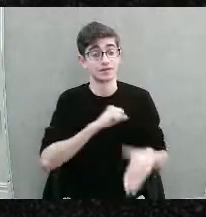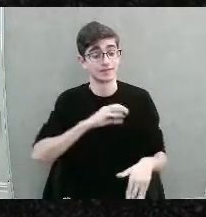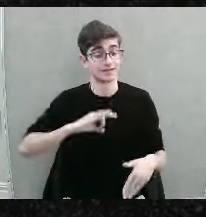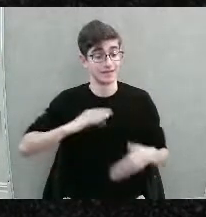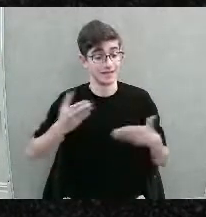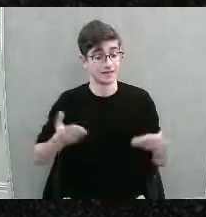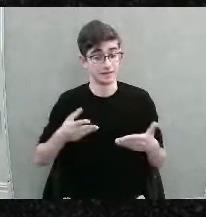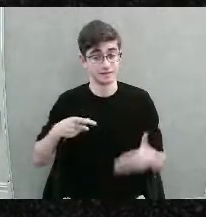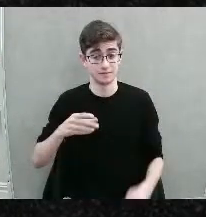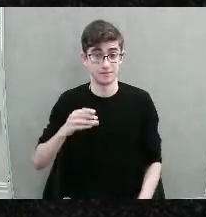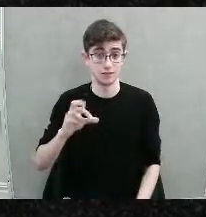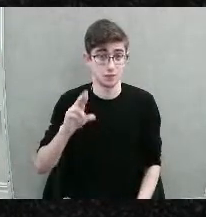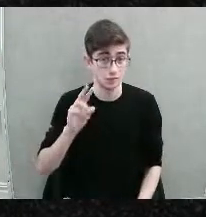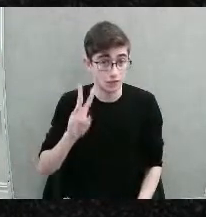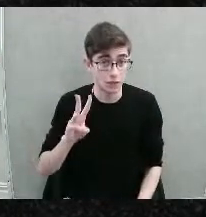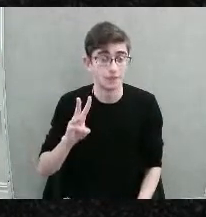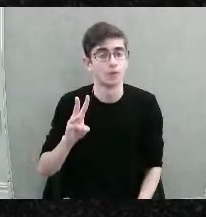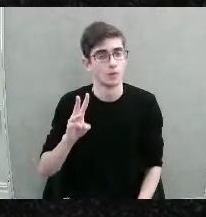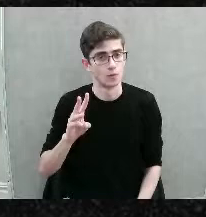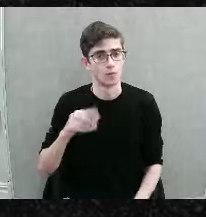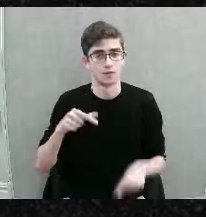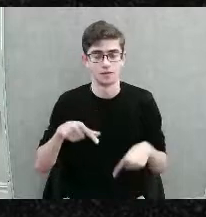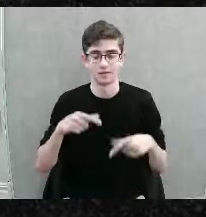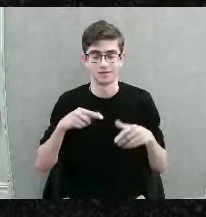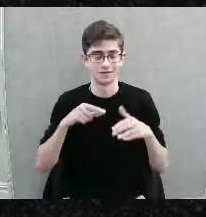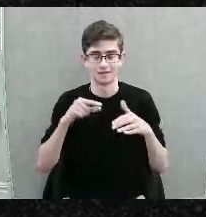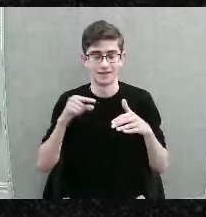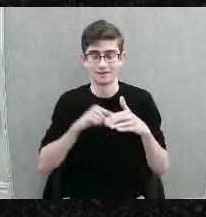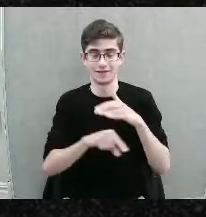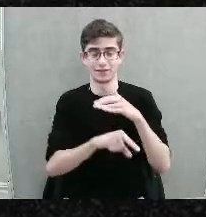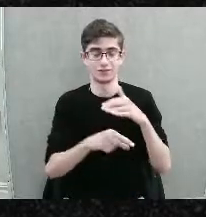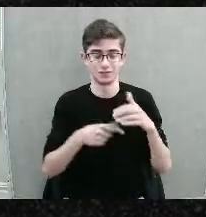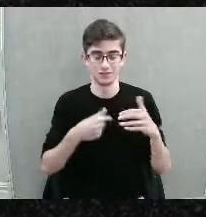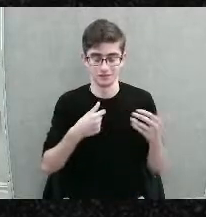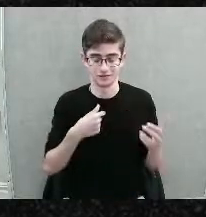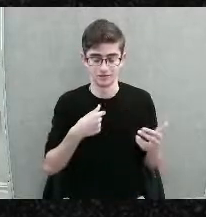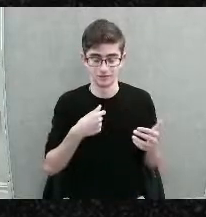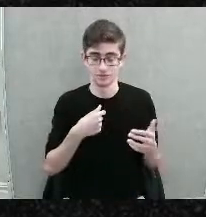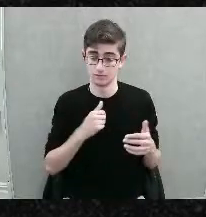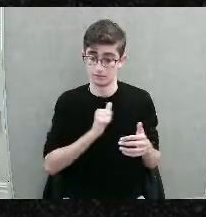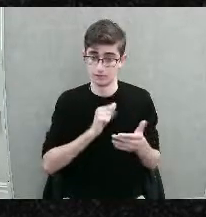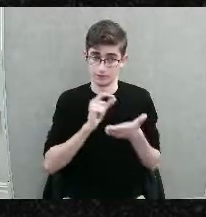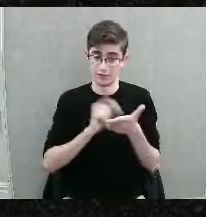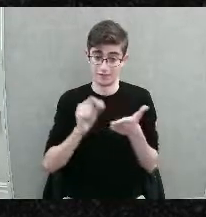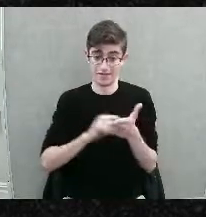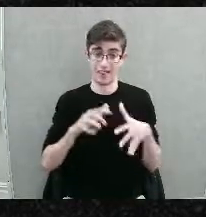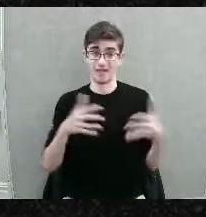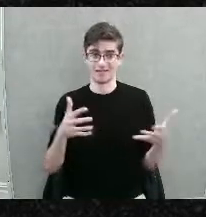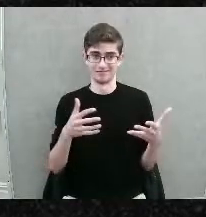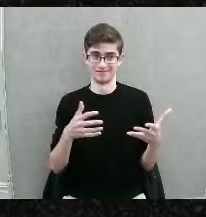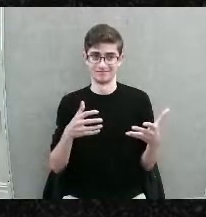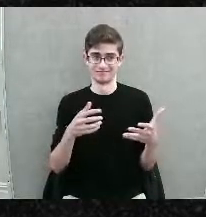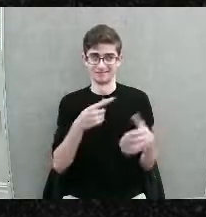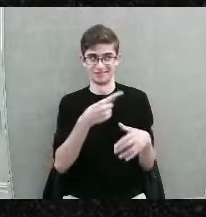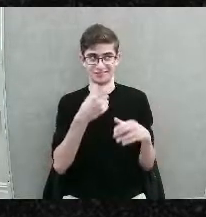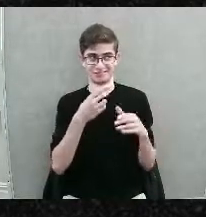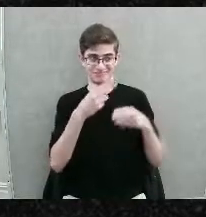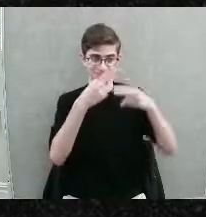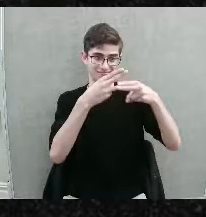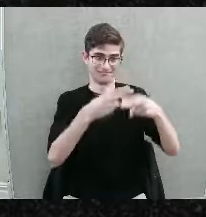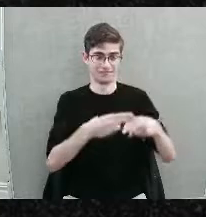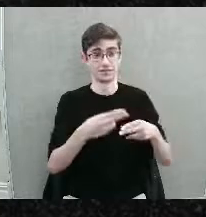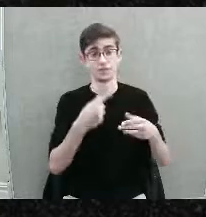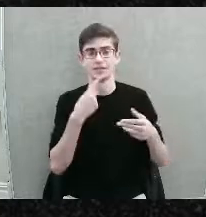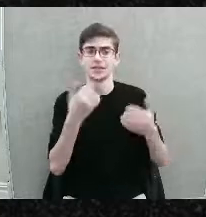BCRW for this adventure in hybrid event planning. I know it's, Sophie told me earlier,